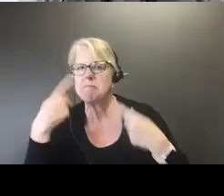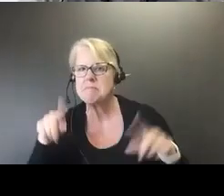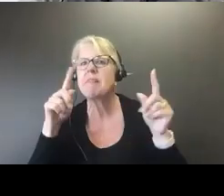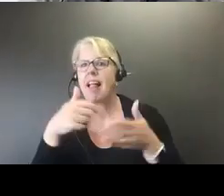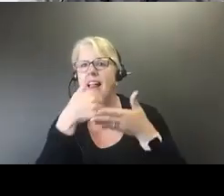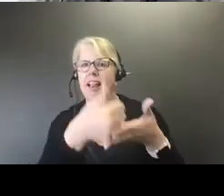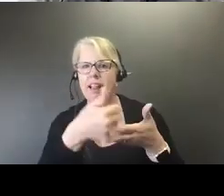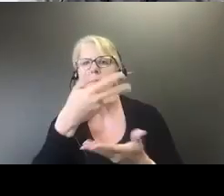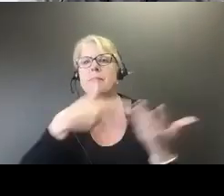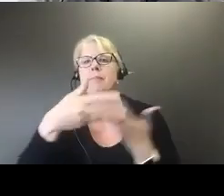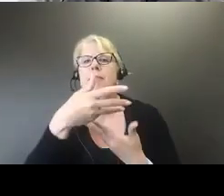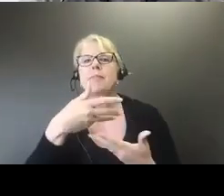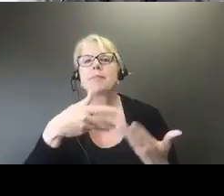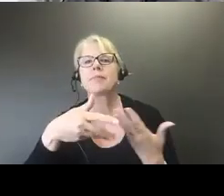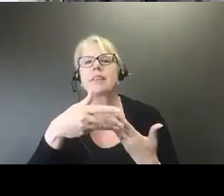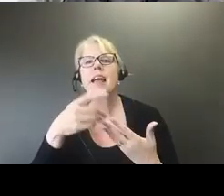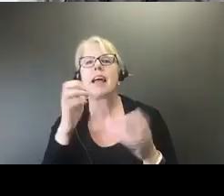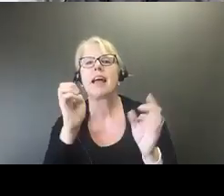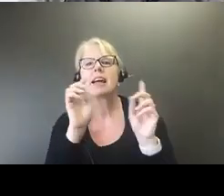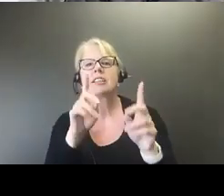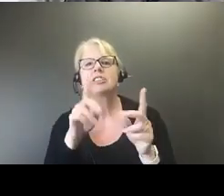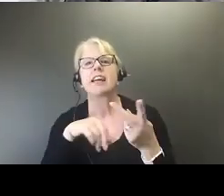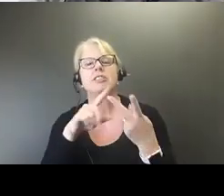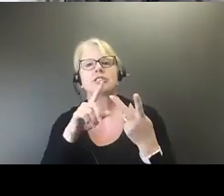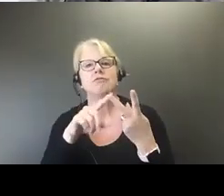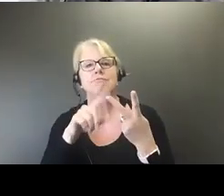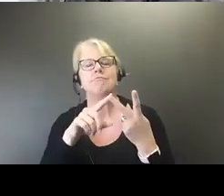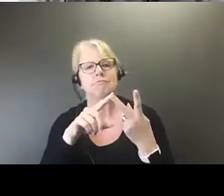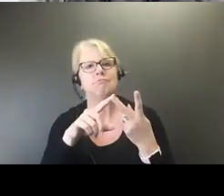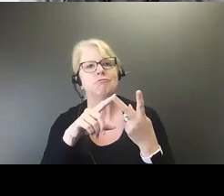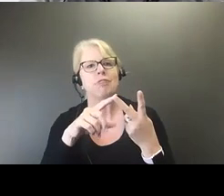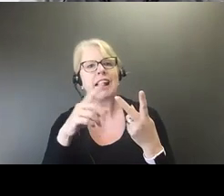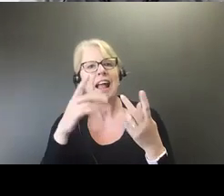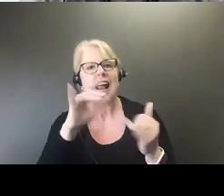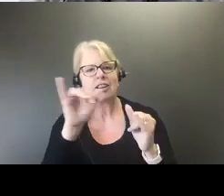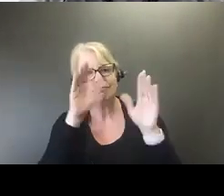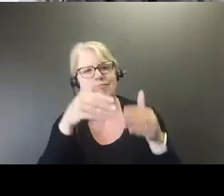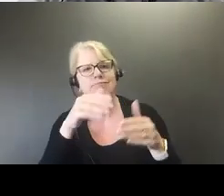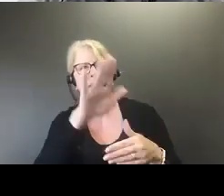they involve an education or psychosocial focus.